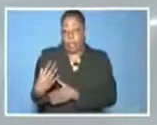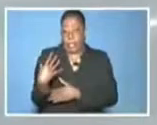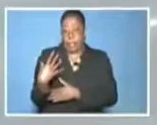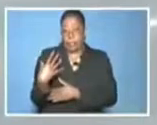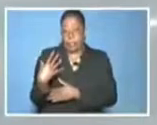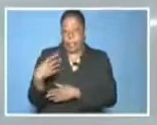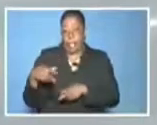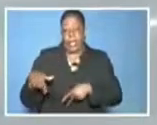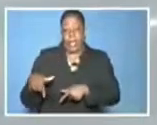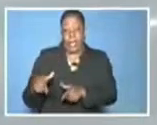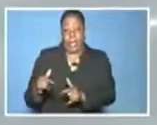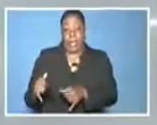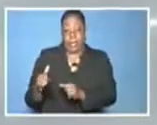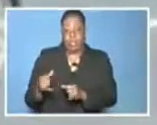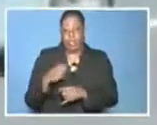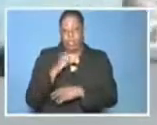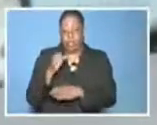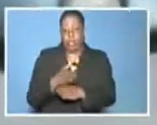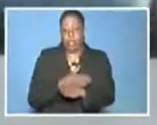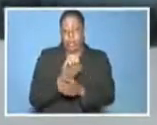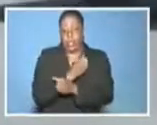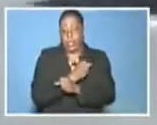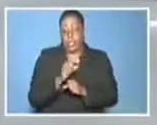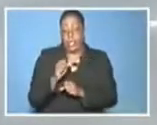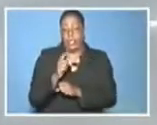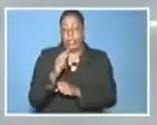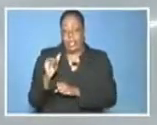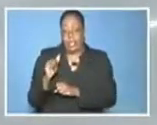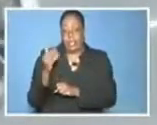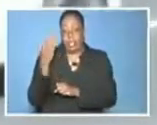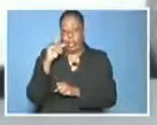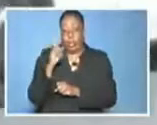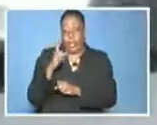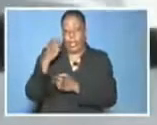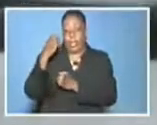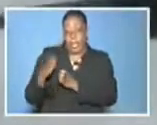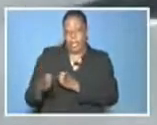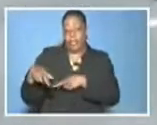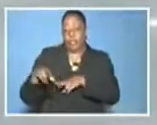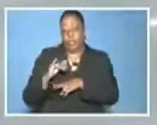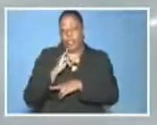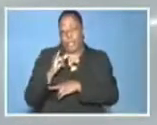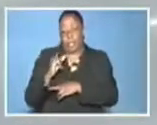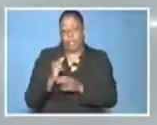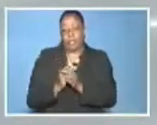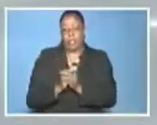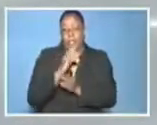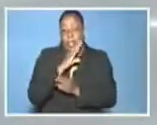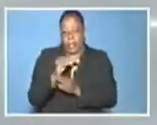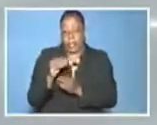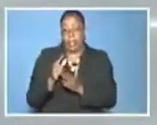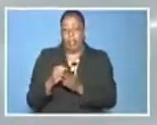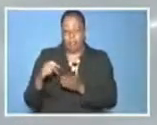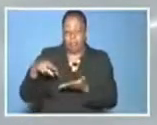the reflective lines to ensure that we are improving the safety of the motoring public and certainly for the pedestrians and or those that